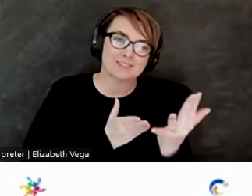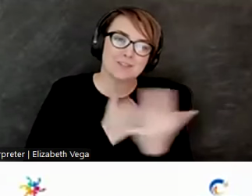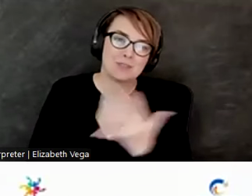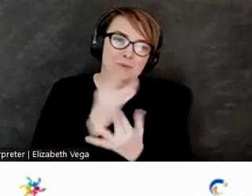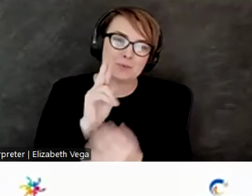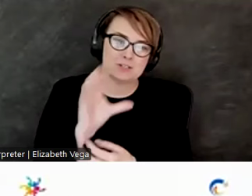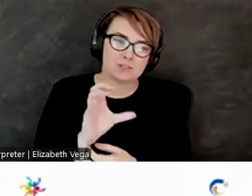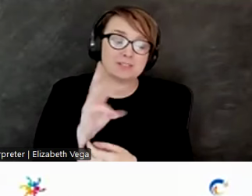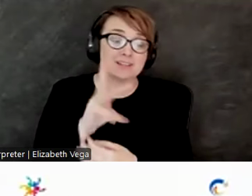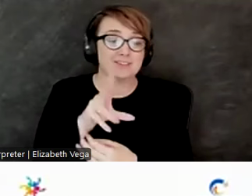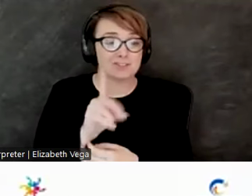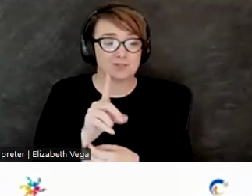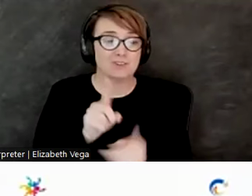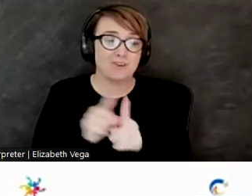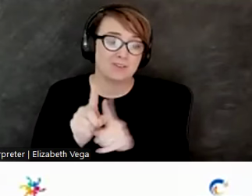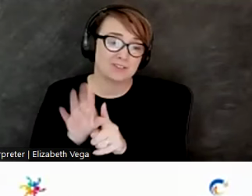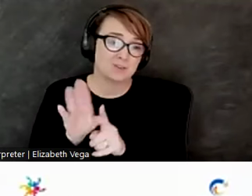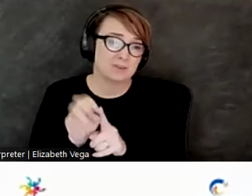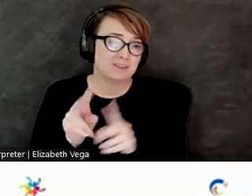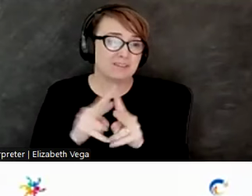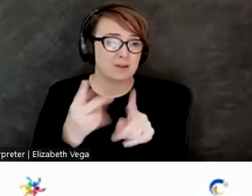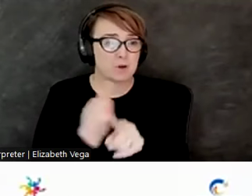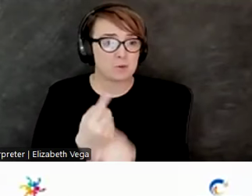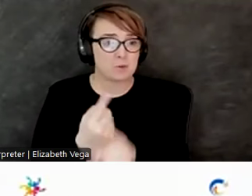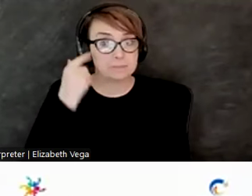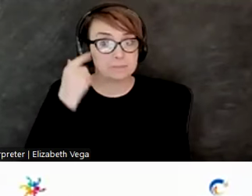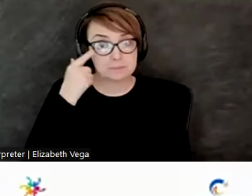would very much be appropriate.